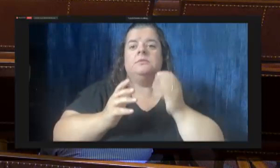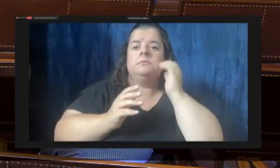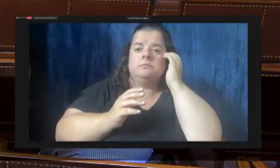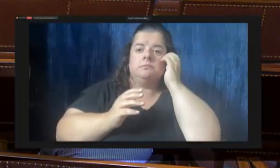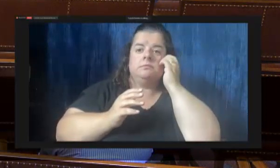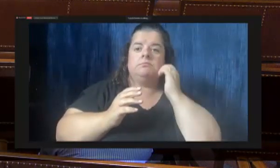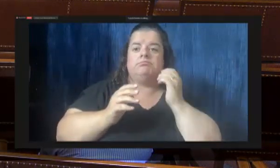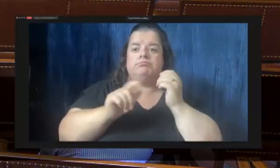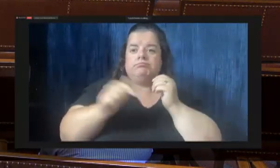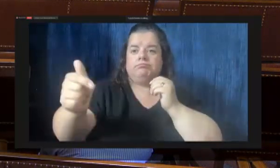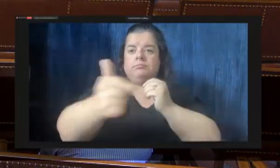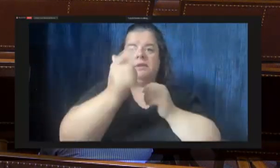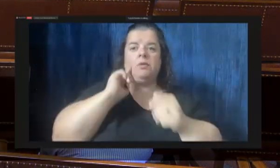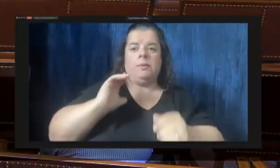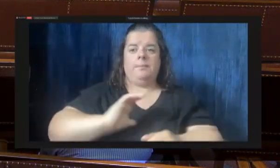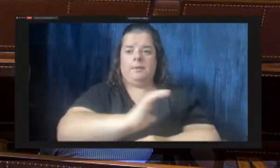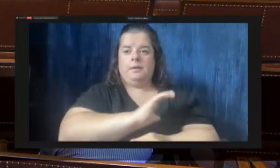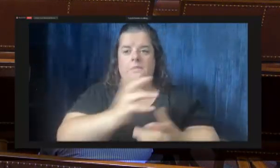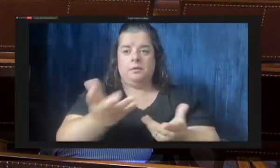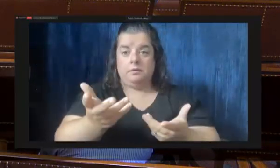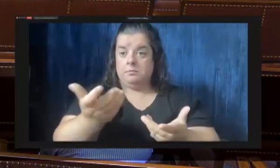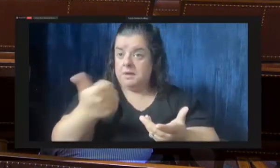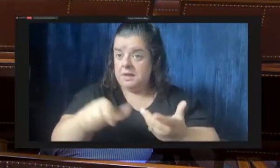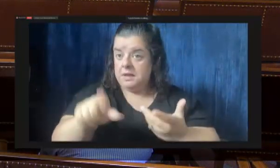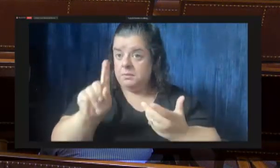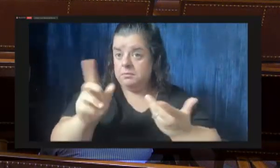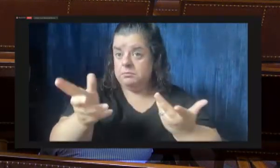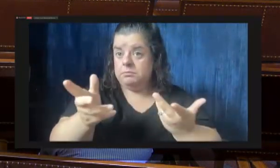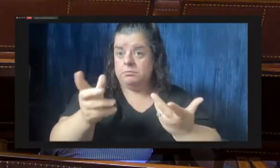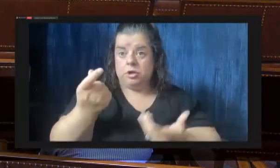you. Still on the amendment, Councilman Gross.